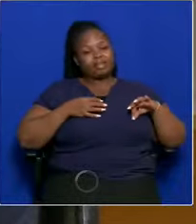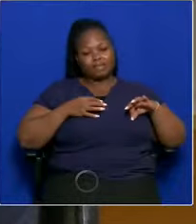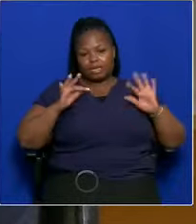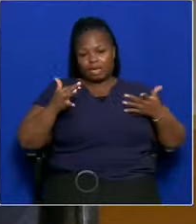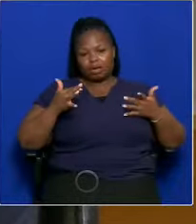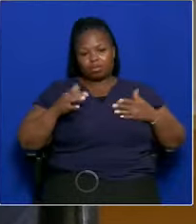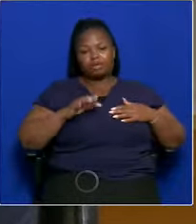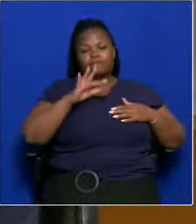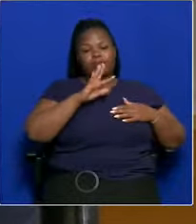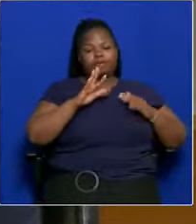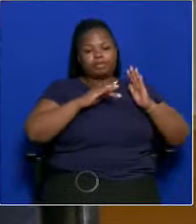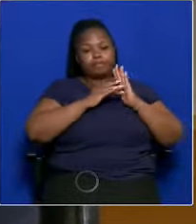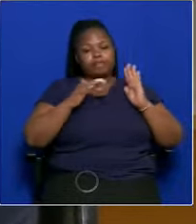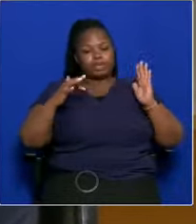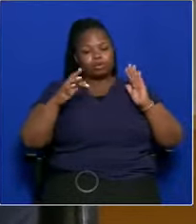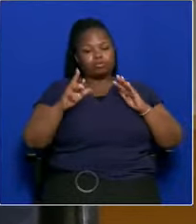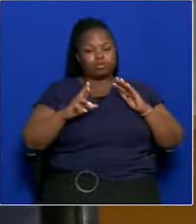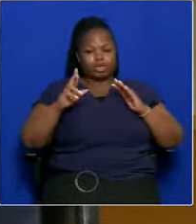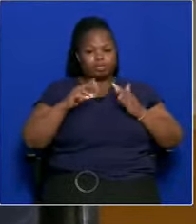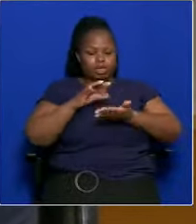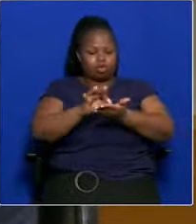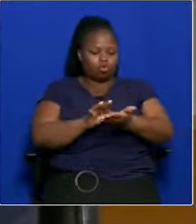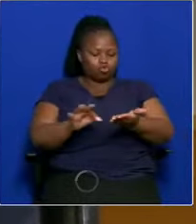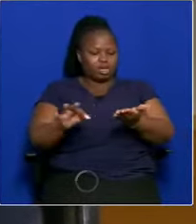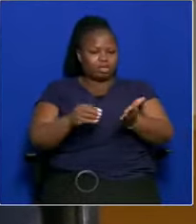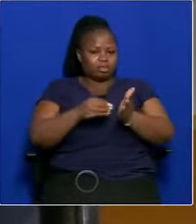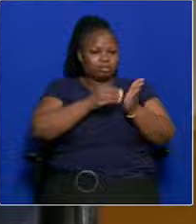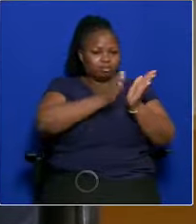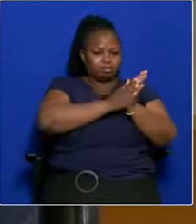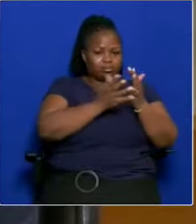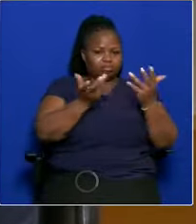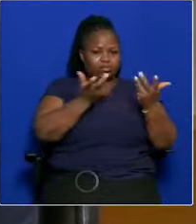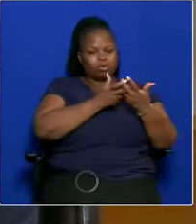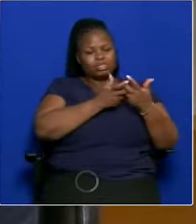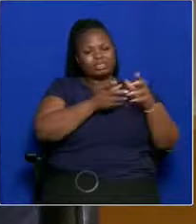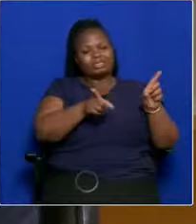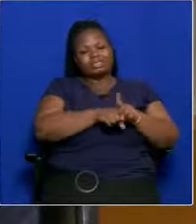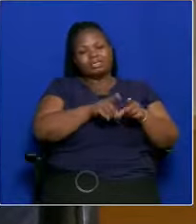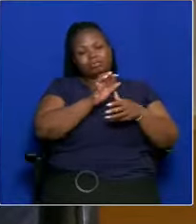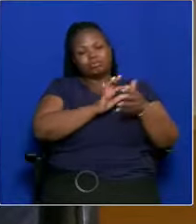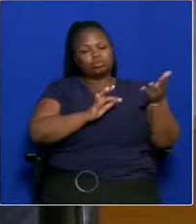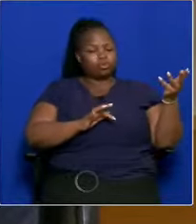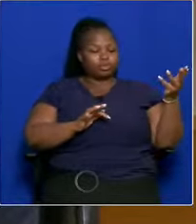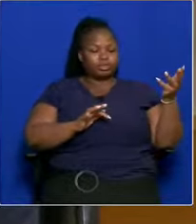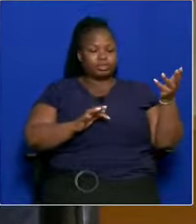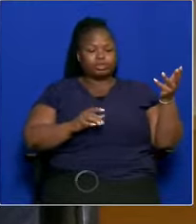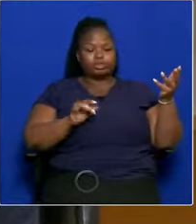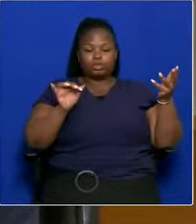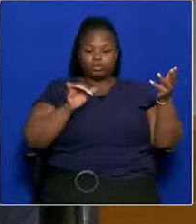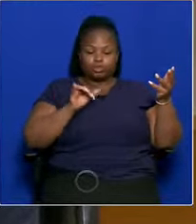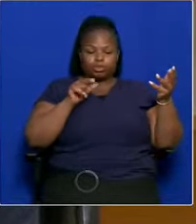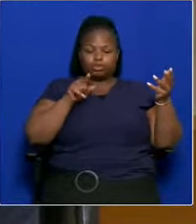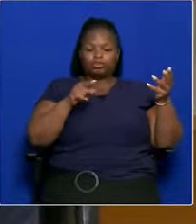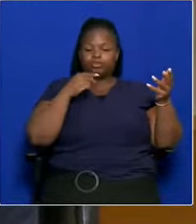rand. It was connected to the same story which you've already said you were aware of. So